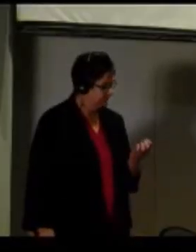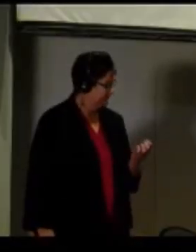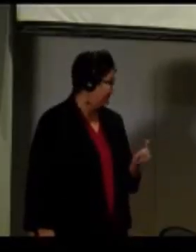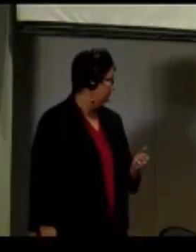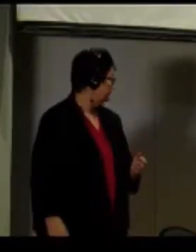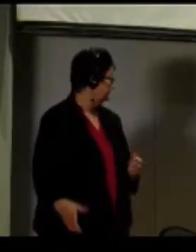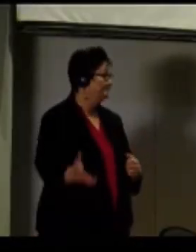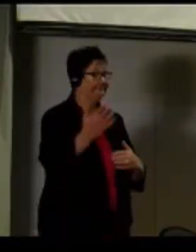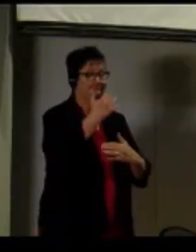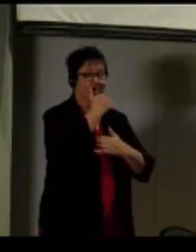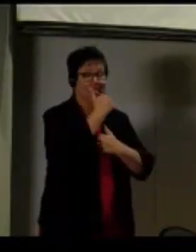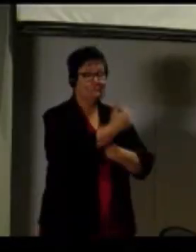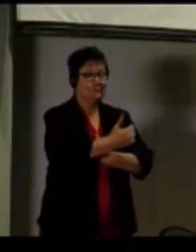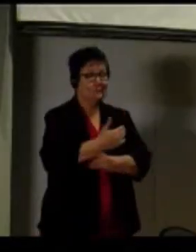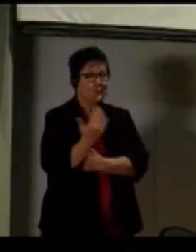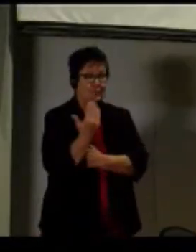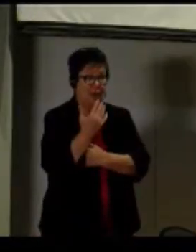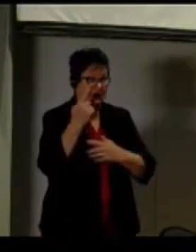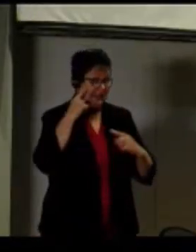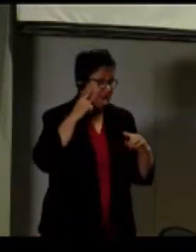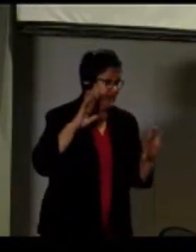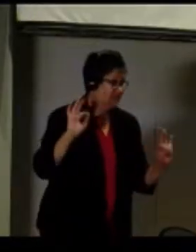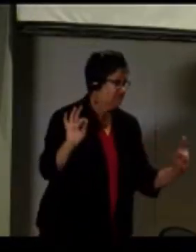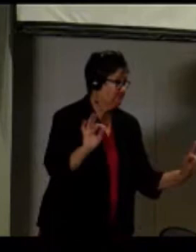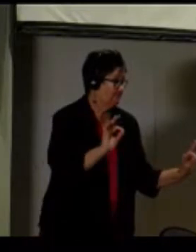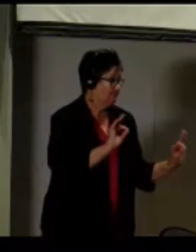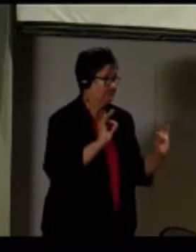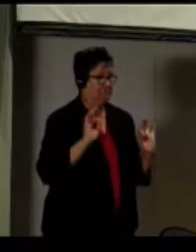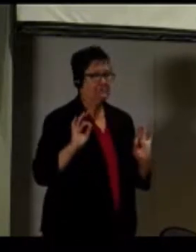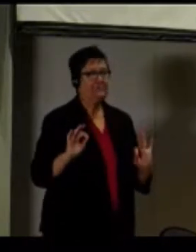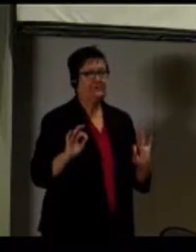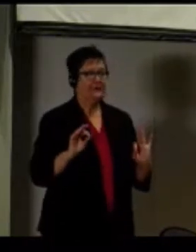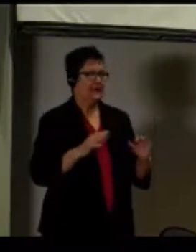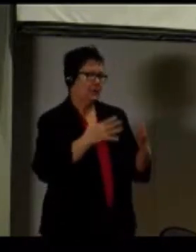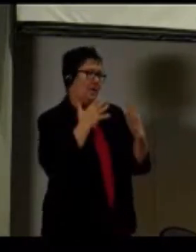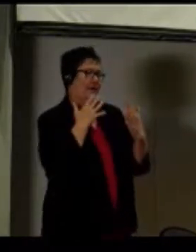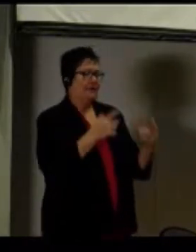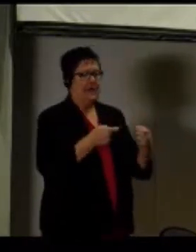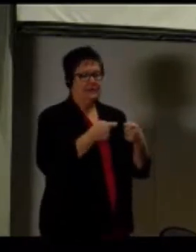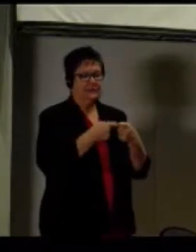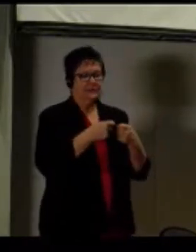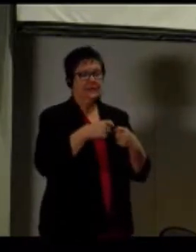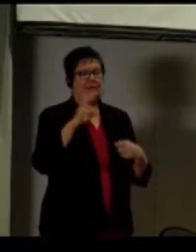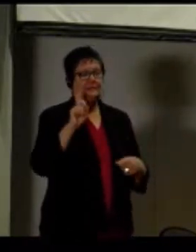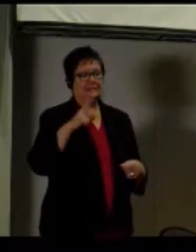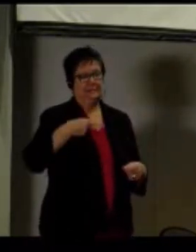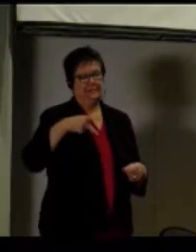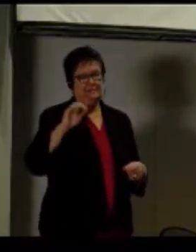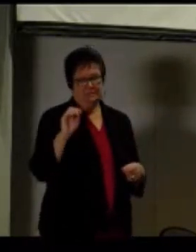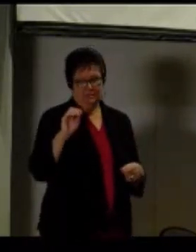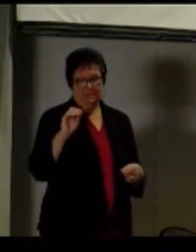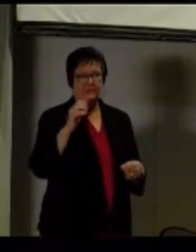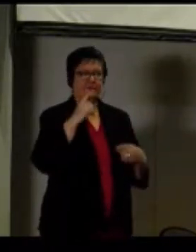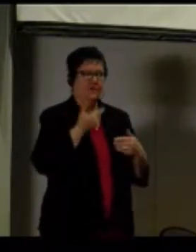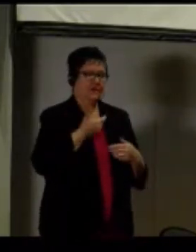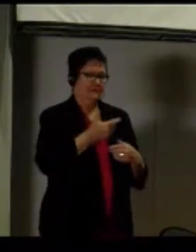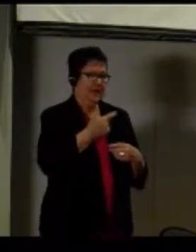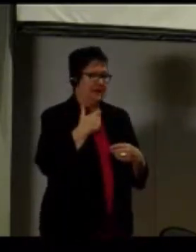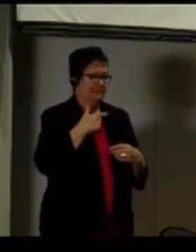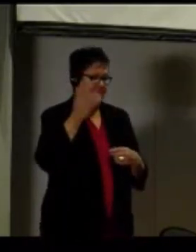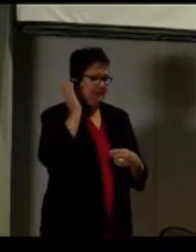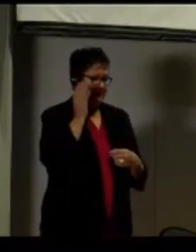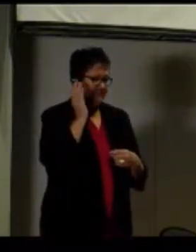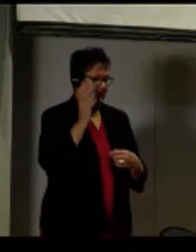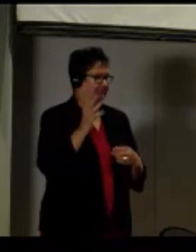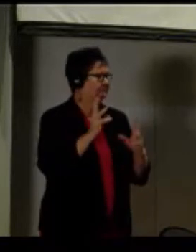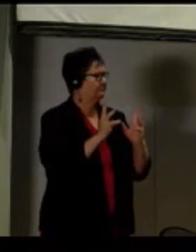Good morning. Good morning. Can you hear me? I would like to thank the Digitization Program Office for inviting me to speak, and the